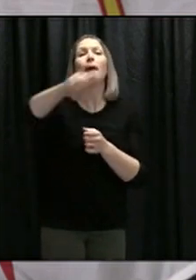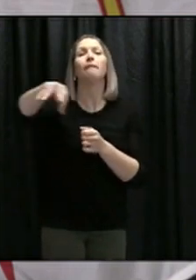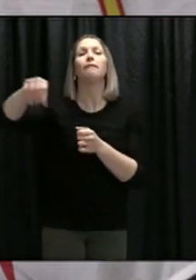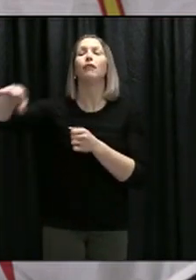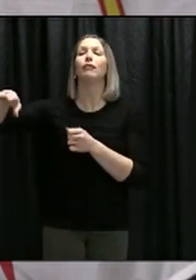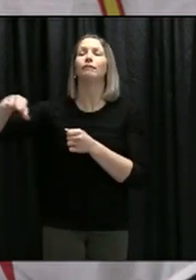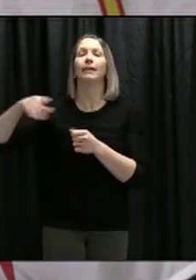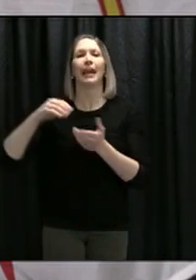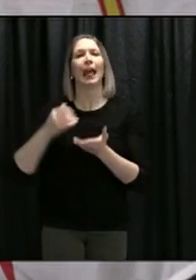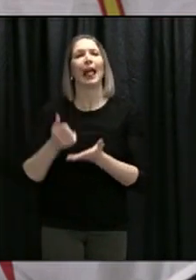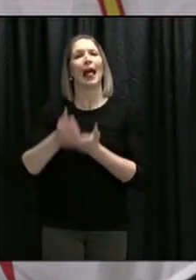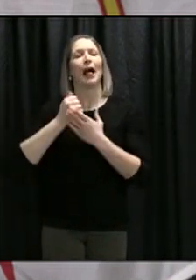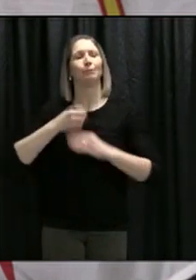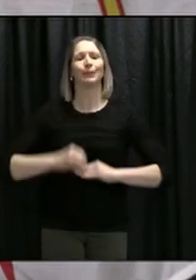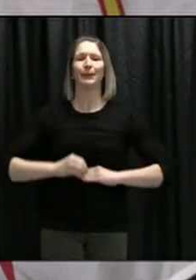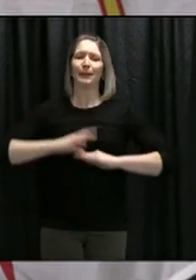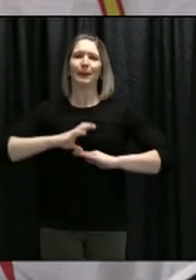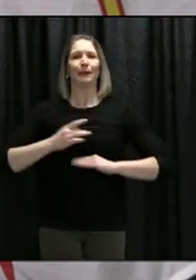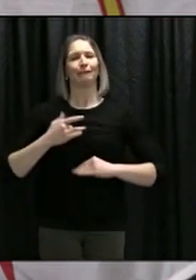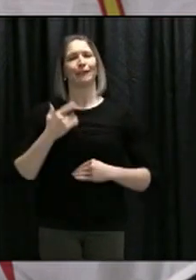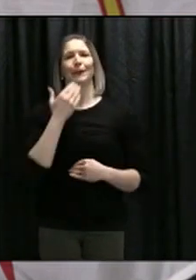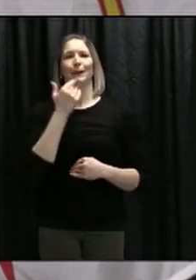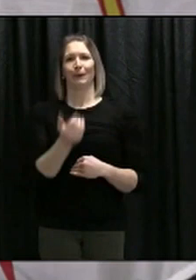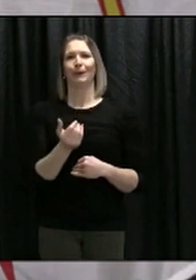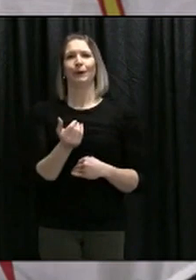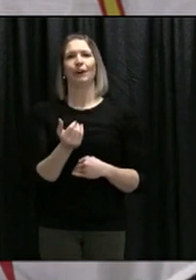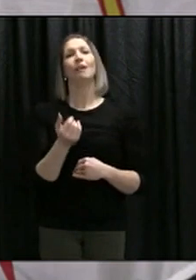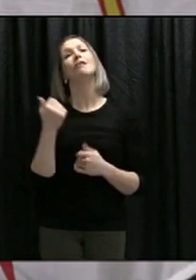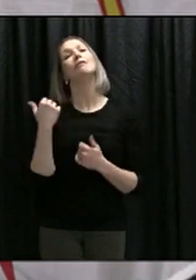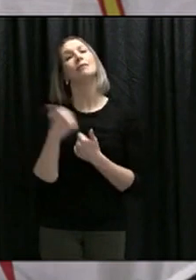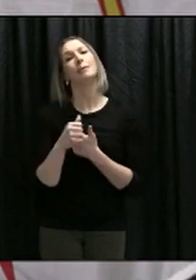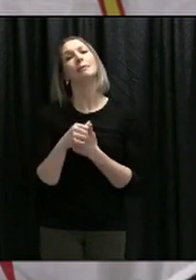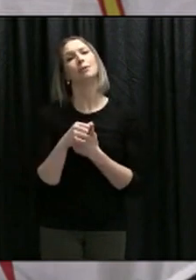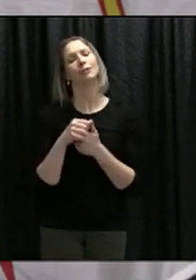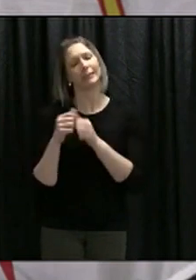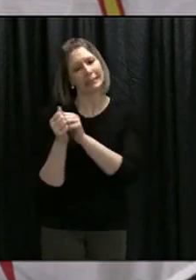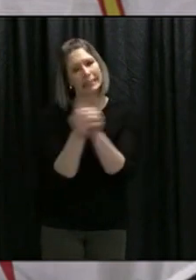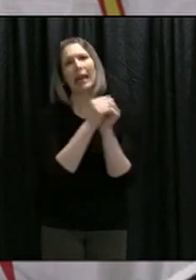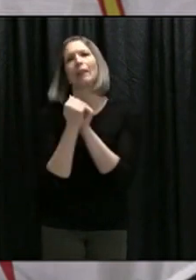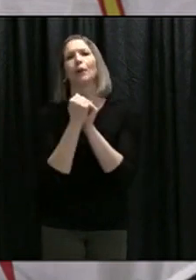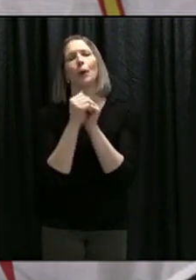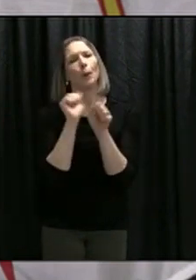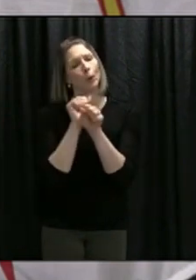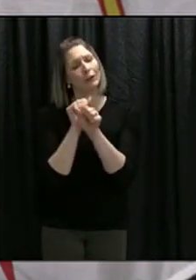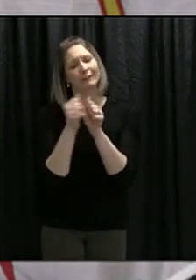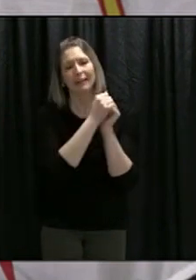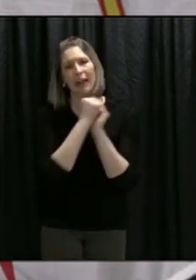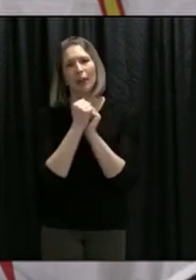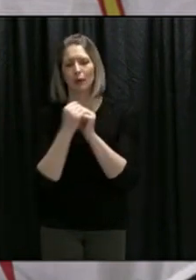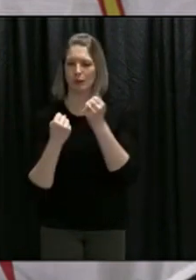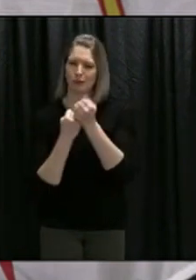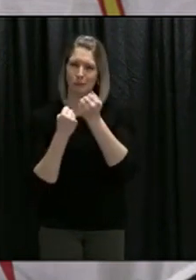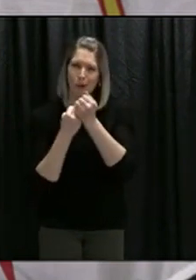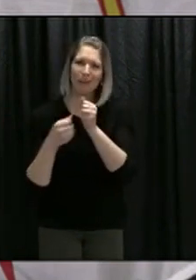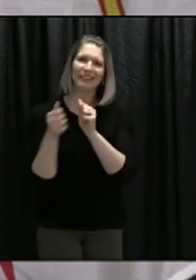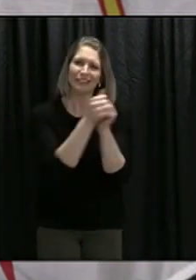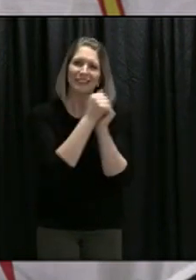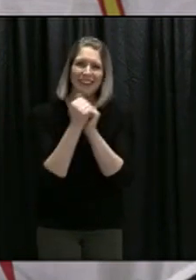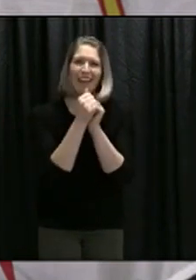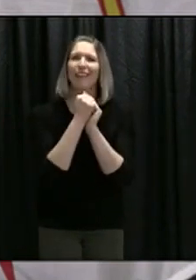alone. Regardless of our physical distance, we are all in this together, to support one another and to lift each other up when